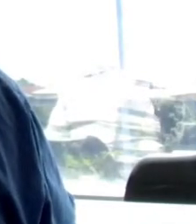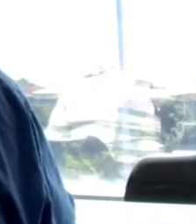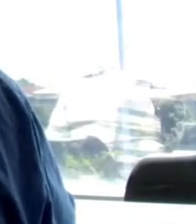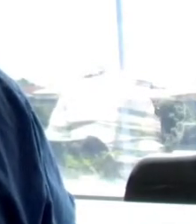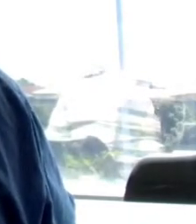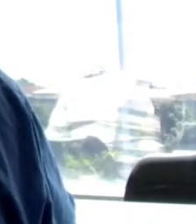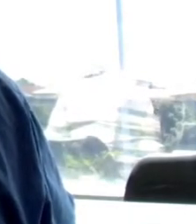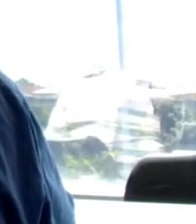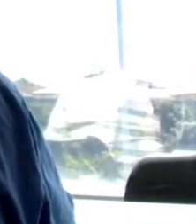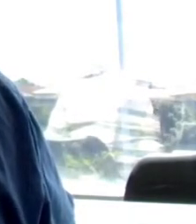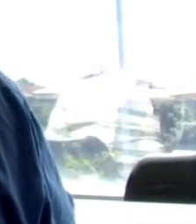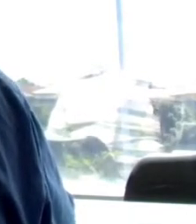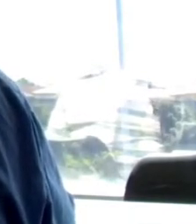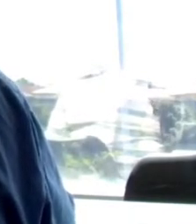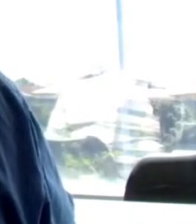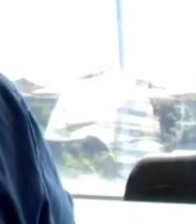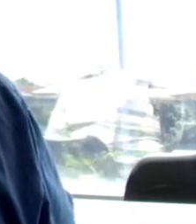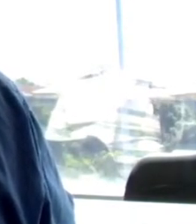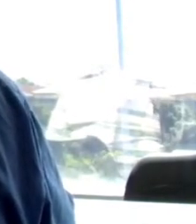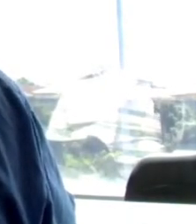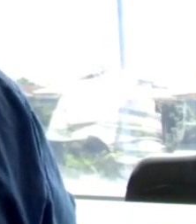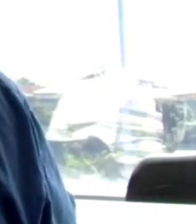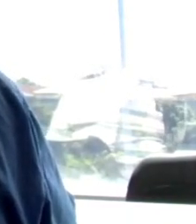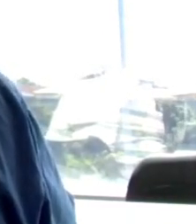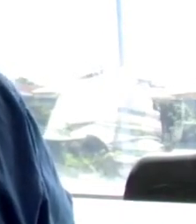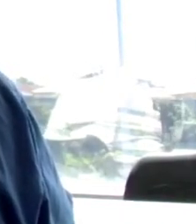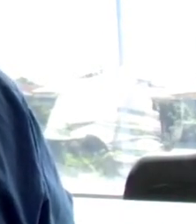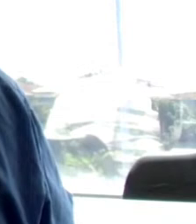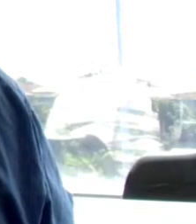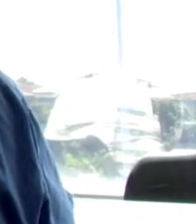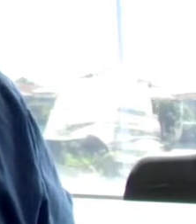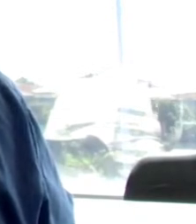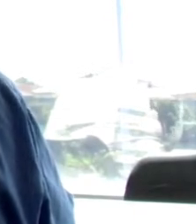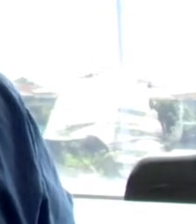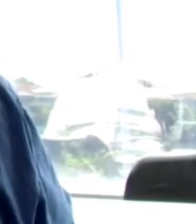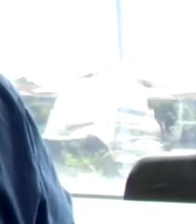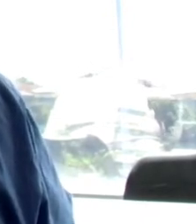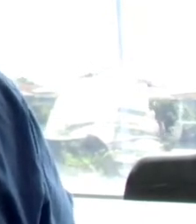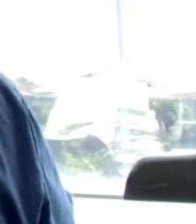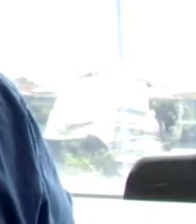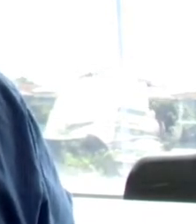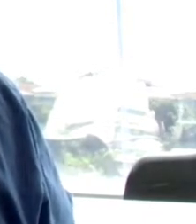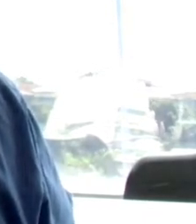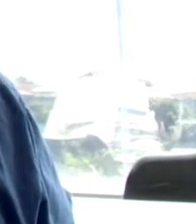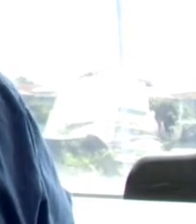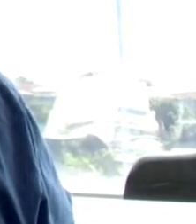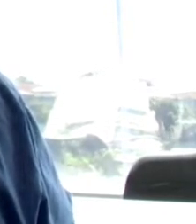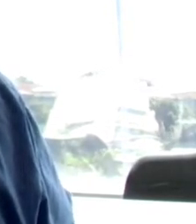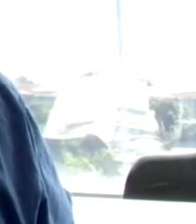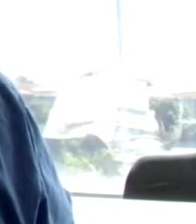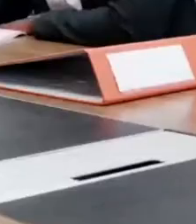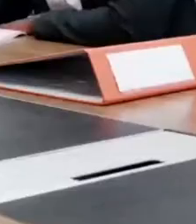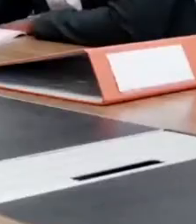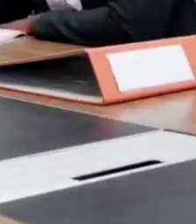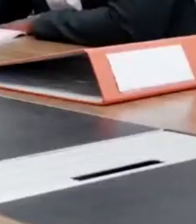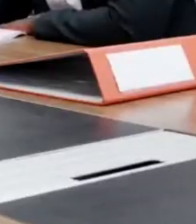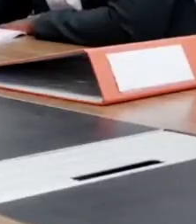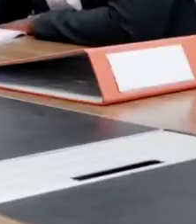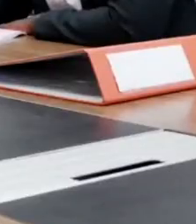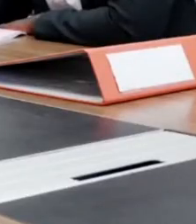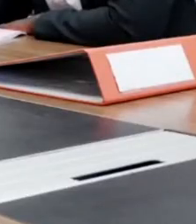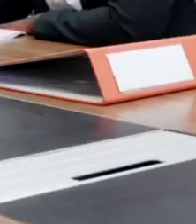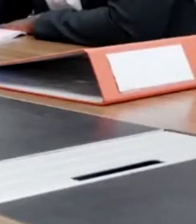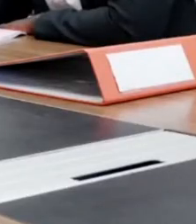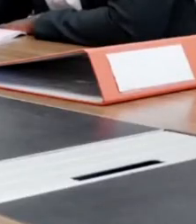and municipalities is integrated to ensure efficient service delivery to the public through intergovernmental relations. The